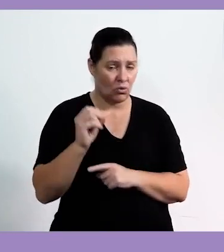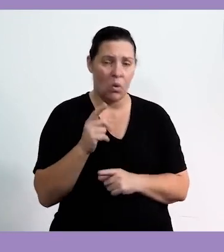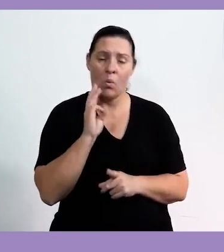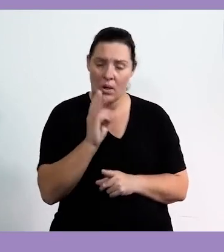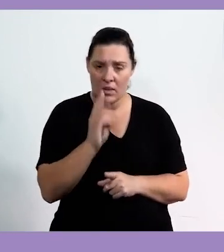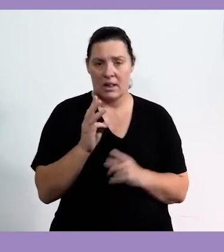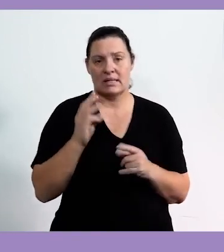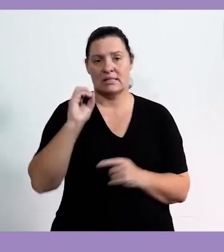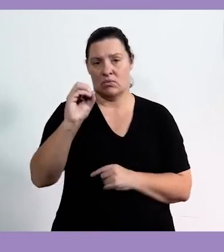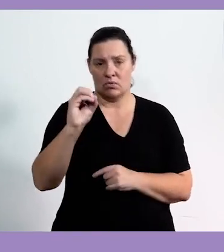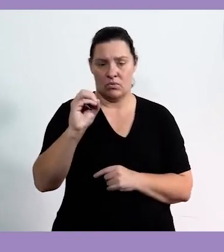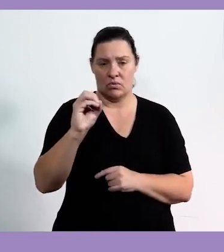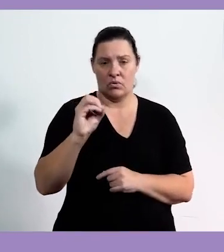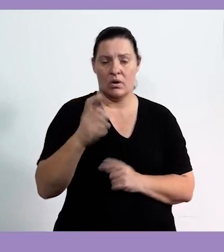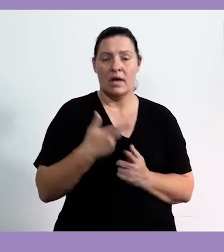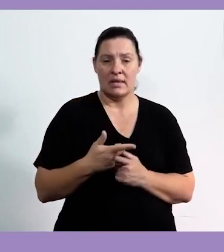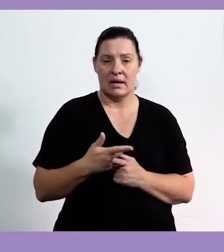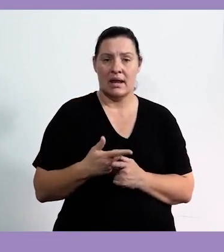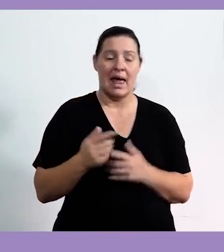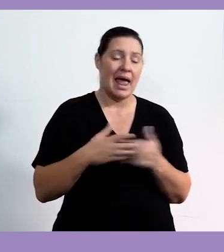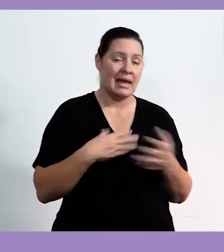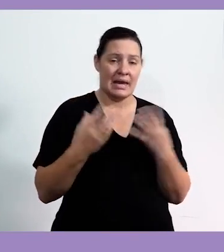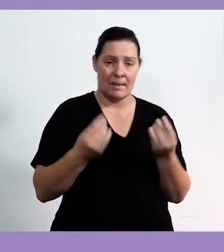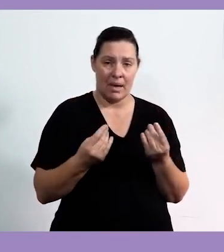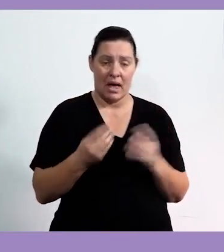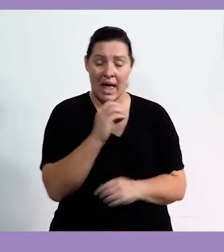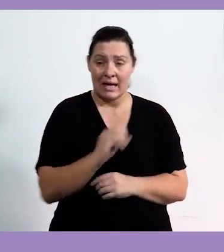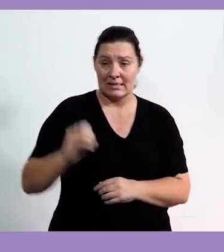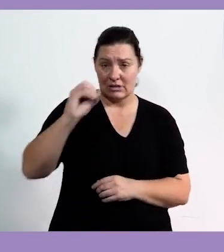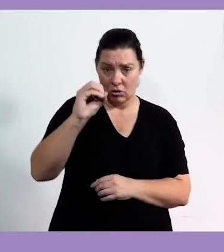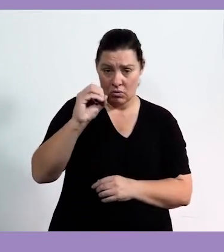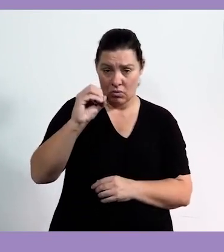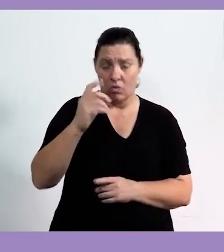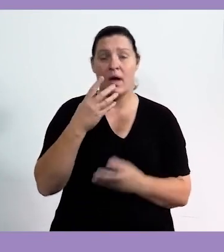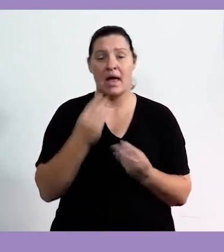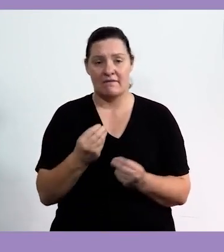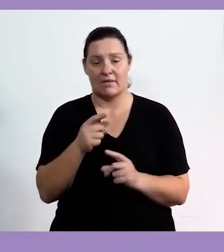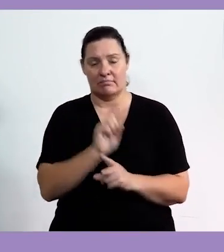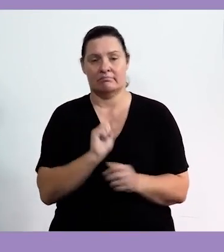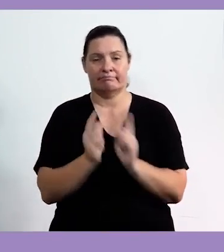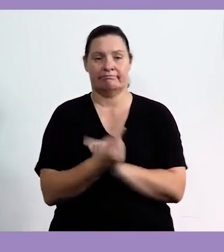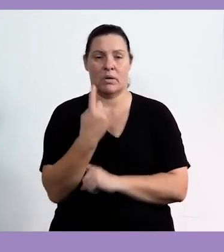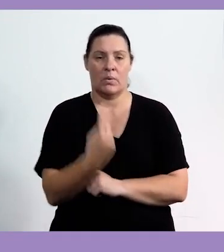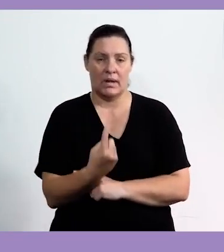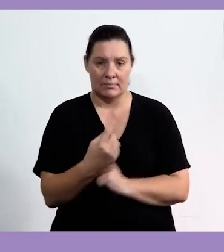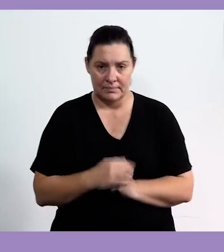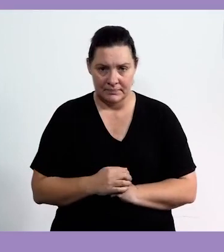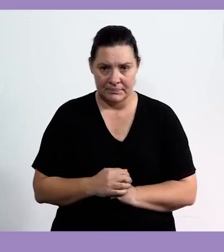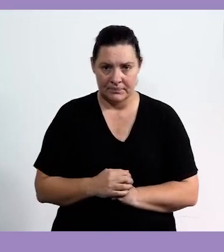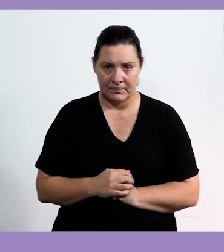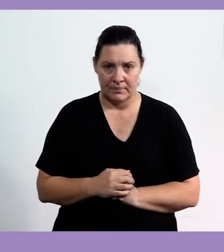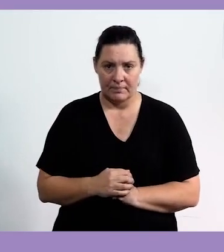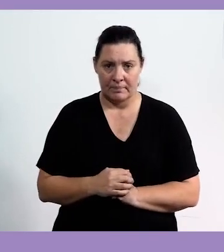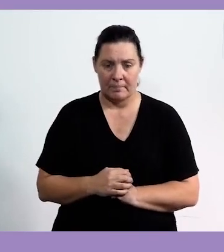multiplied by 0 is 0, and any number to the exponent 0 is going to give us